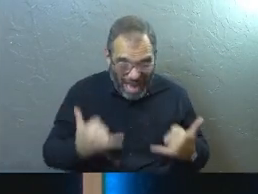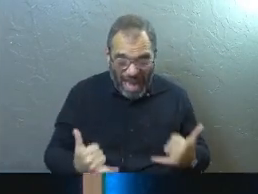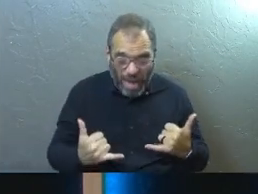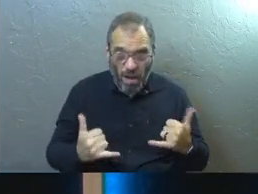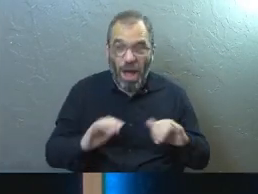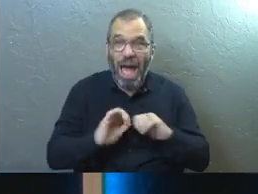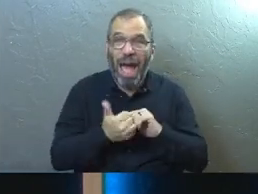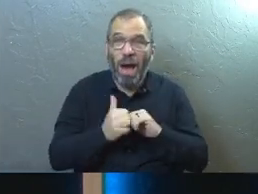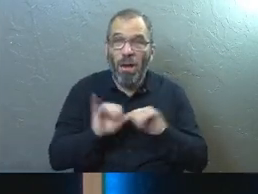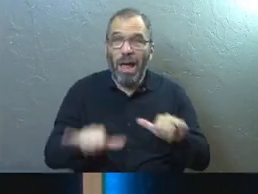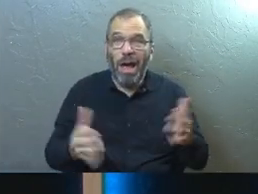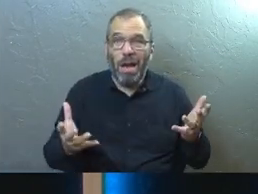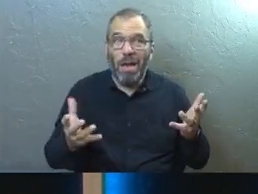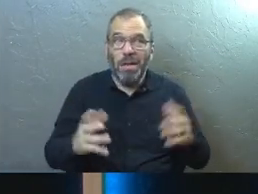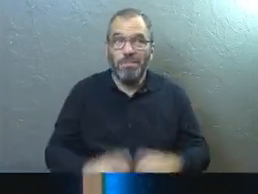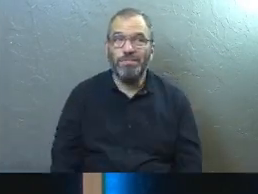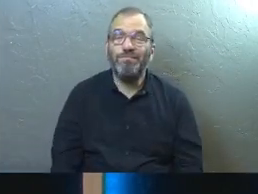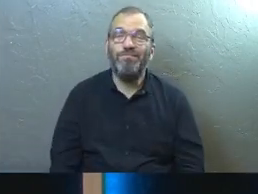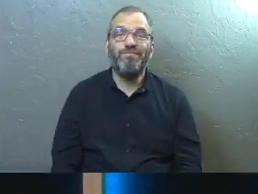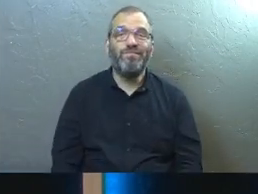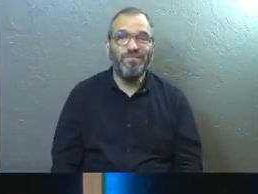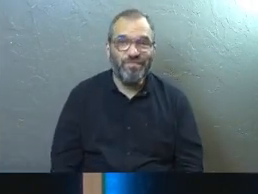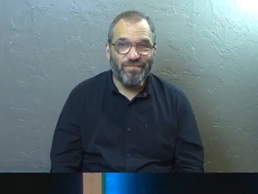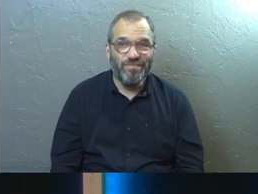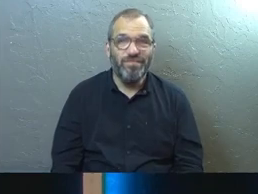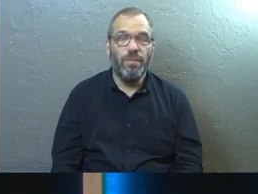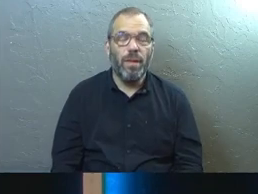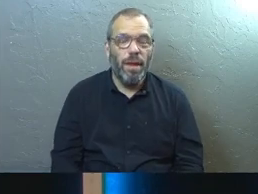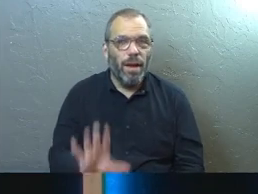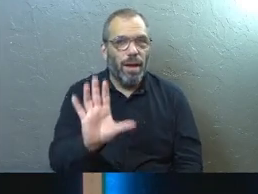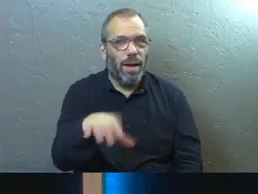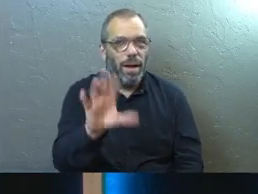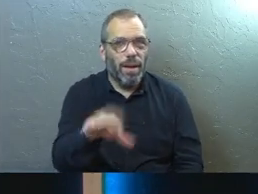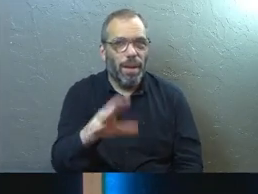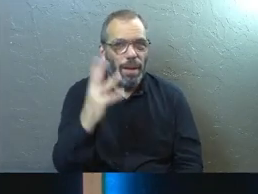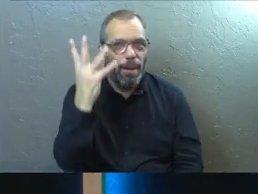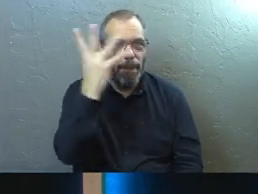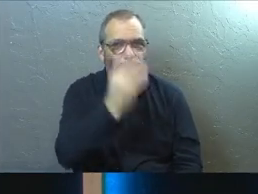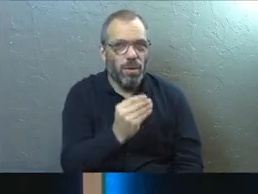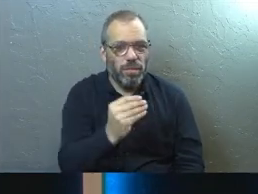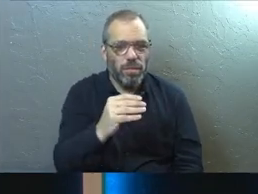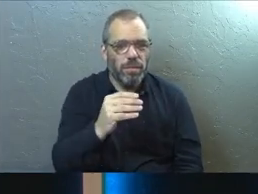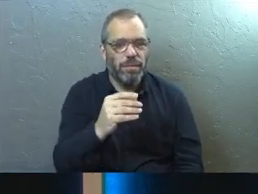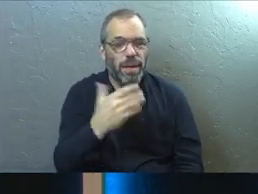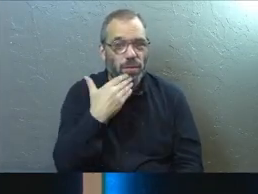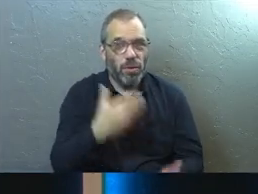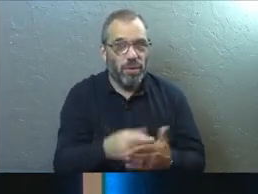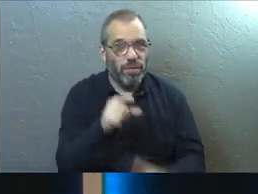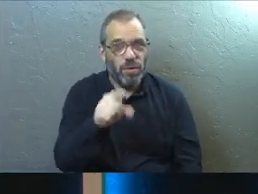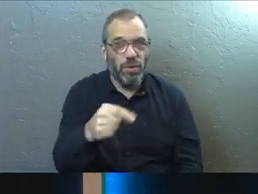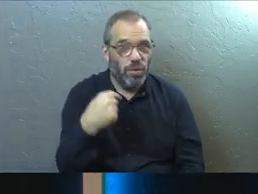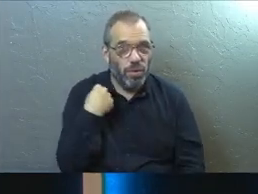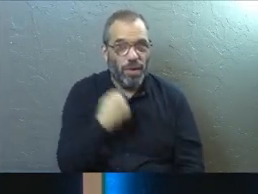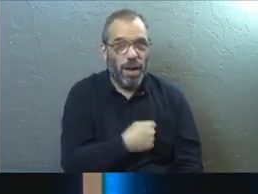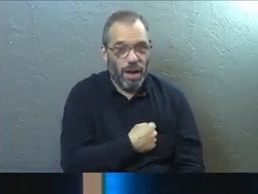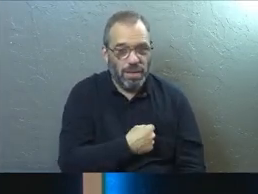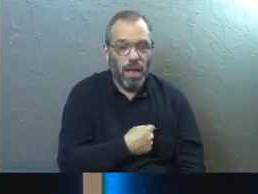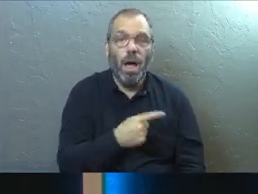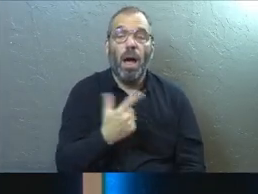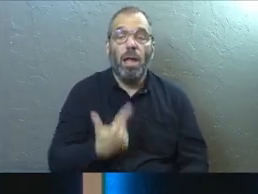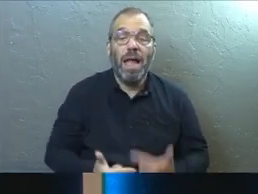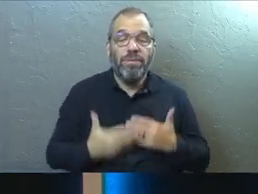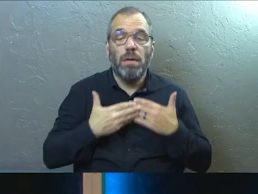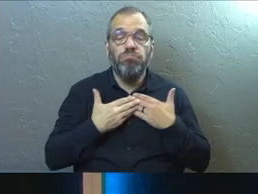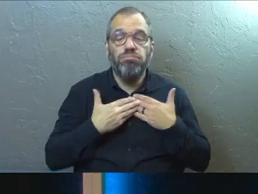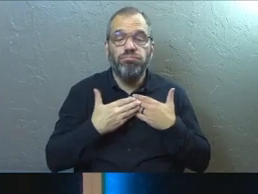How do I do that? And what I think is beautiful and so good for us is that we're gonna live the rest